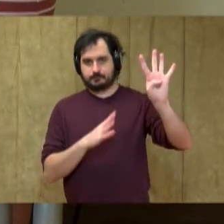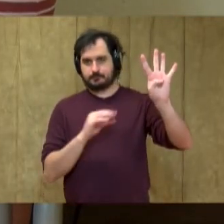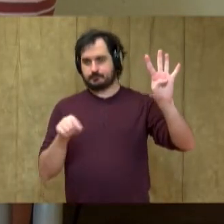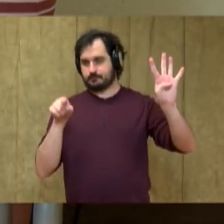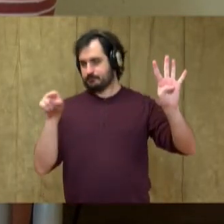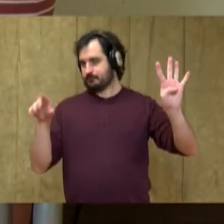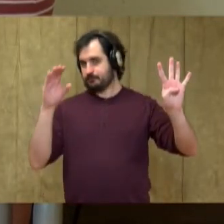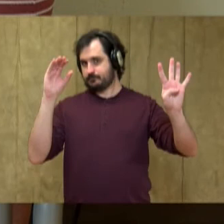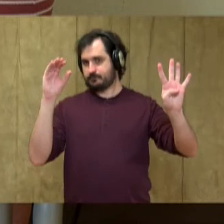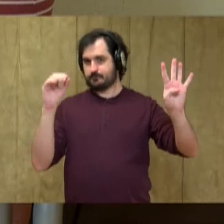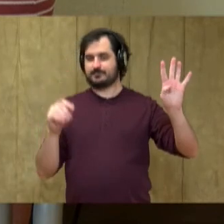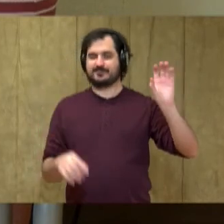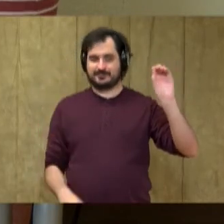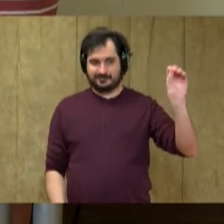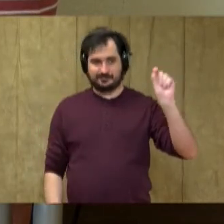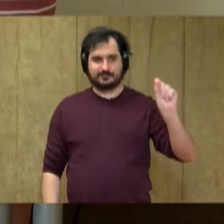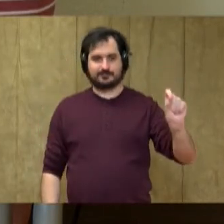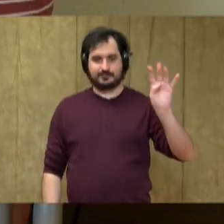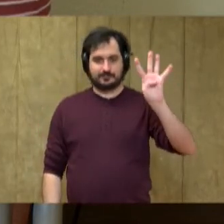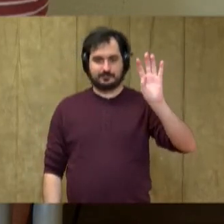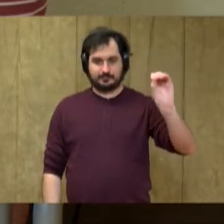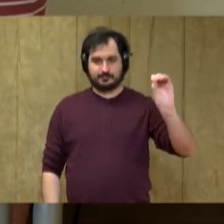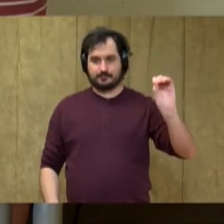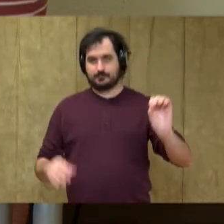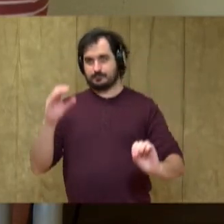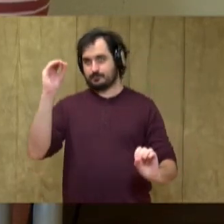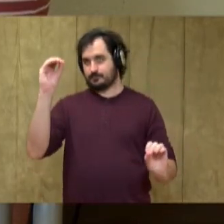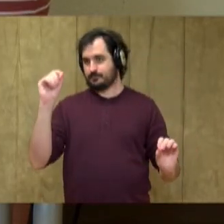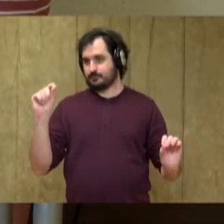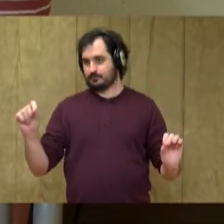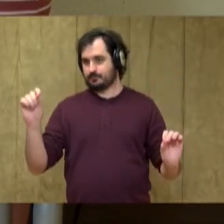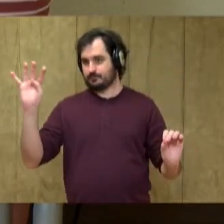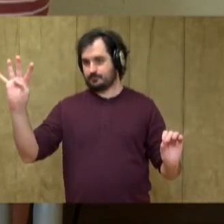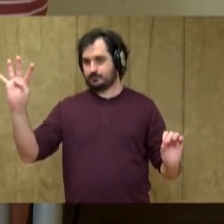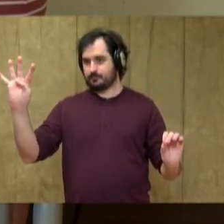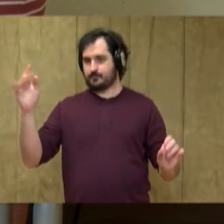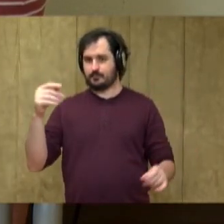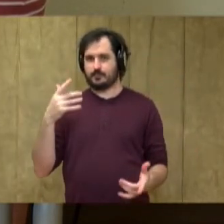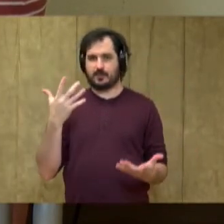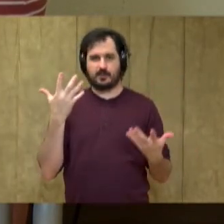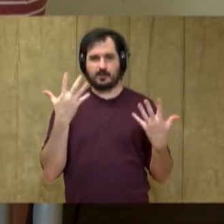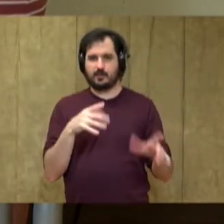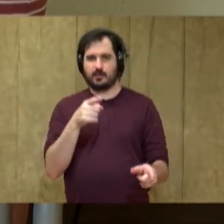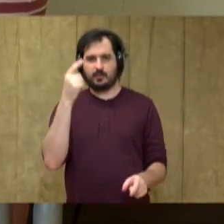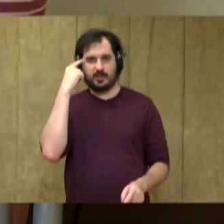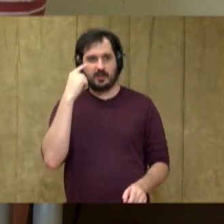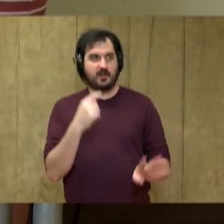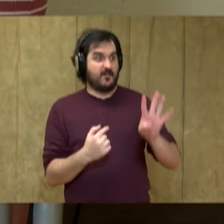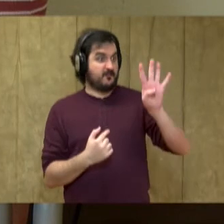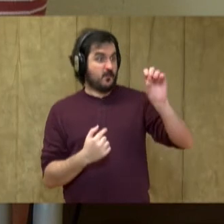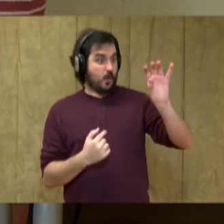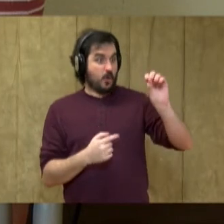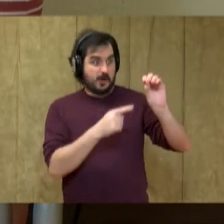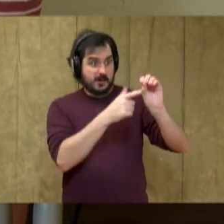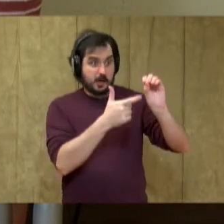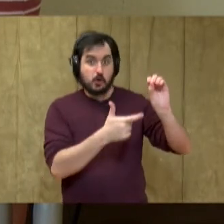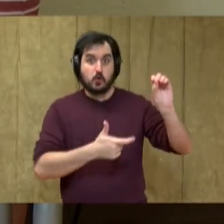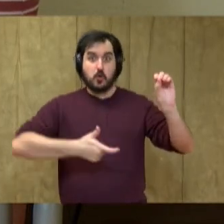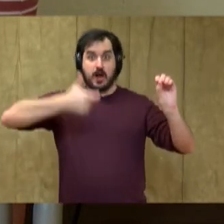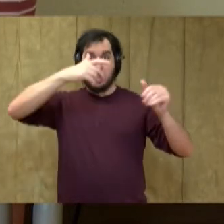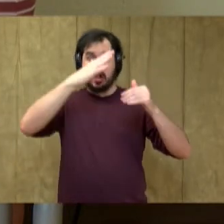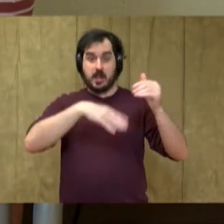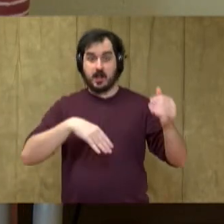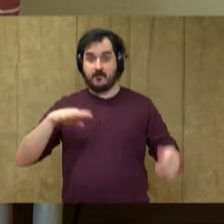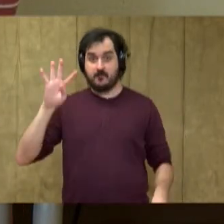don't want you to do is think, oh, 40 is greater than 4. We can't think like this because